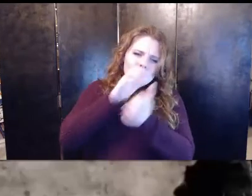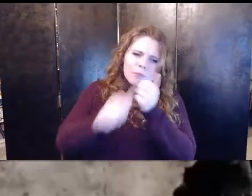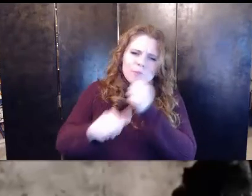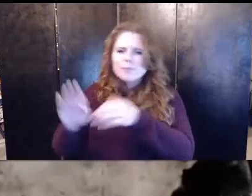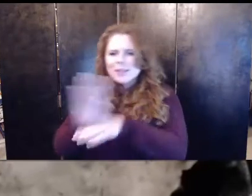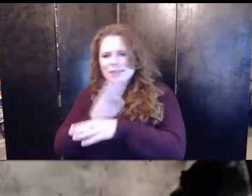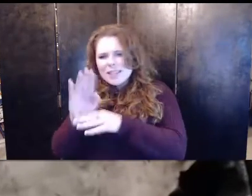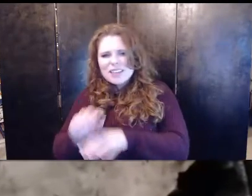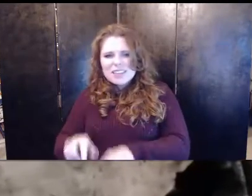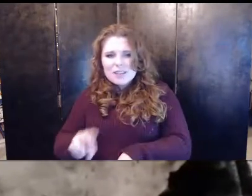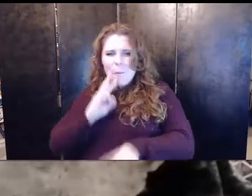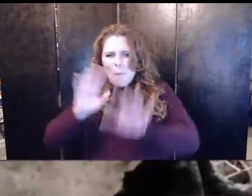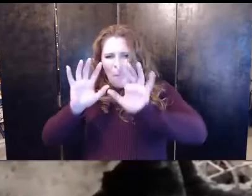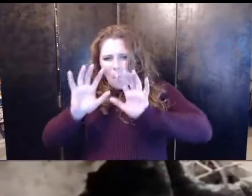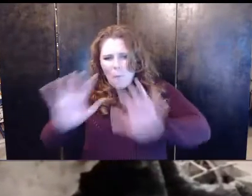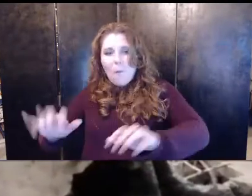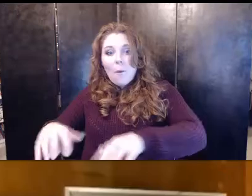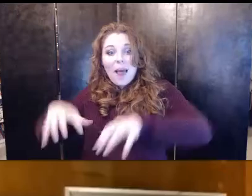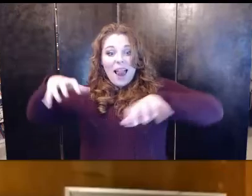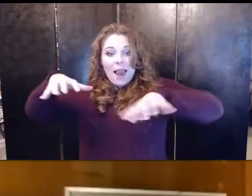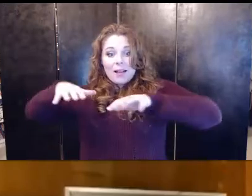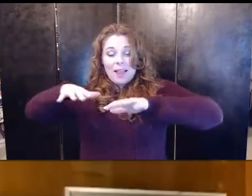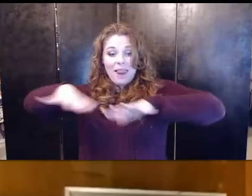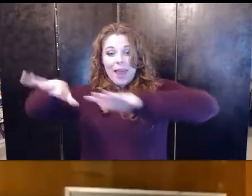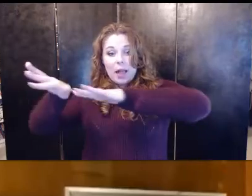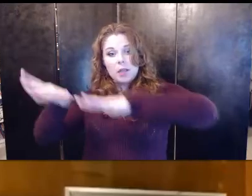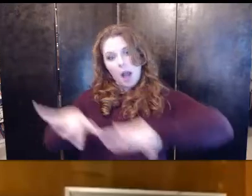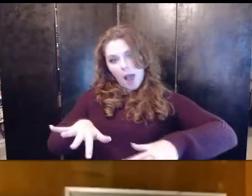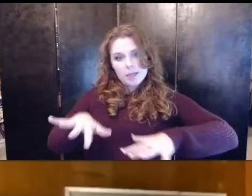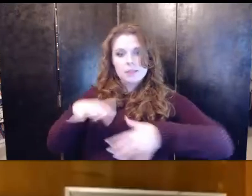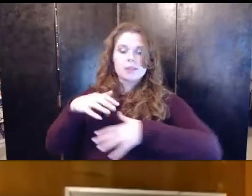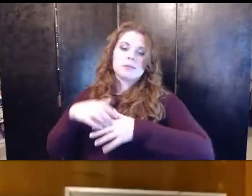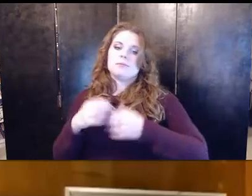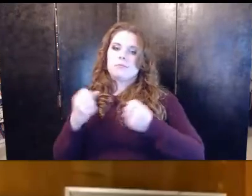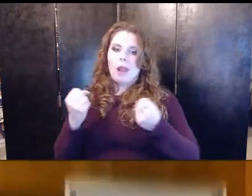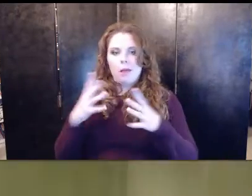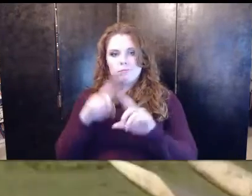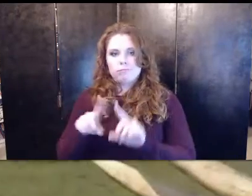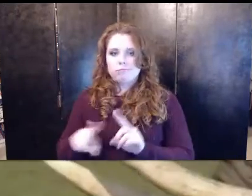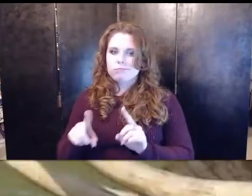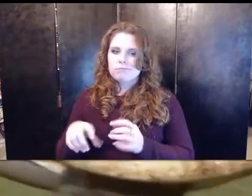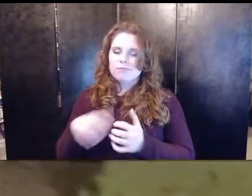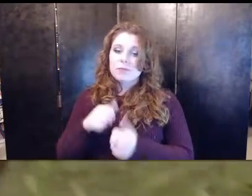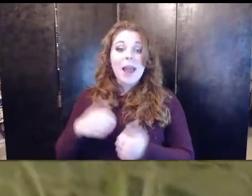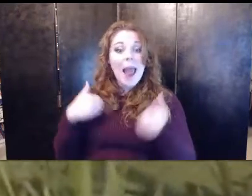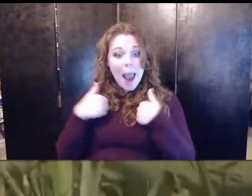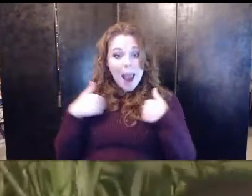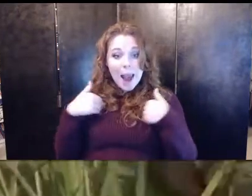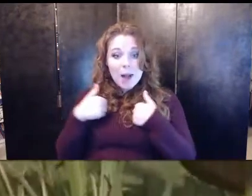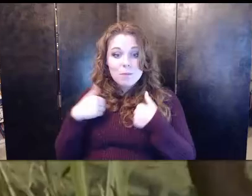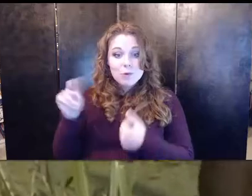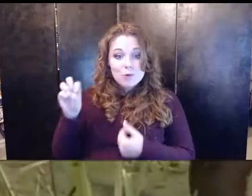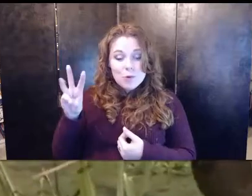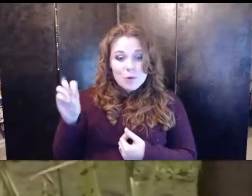winds, floods, and landslides. There is some good news coming from the animal world. A national park in Kenya